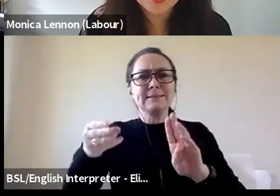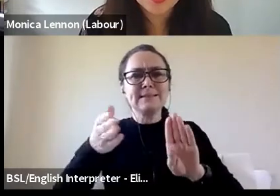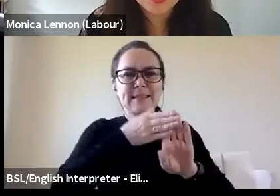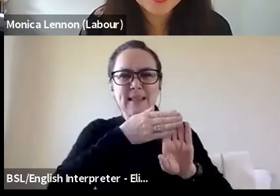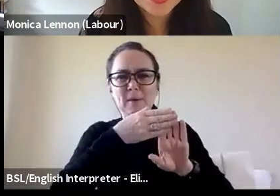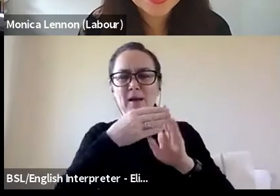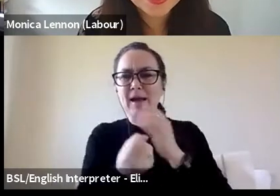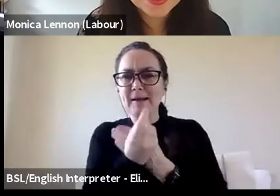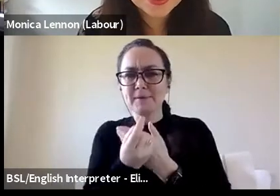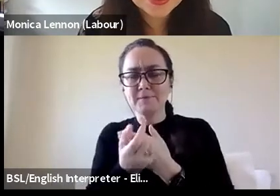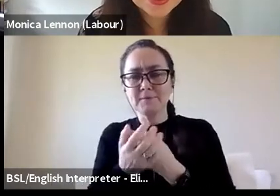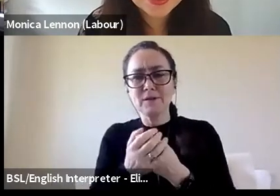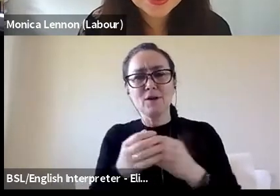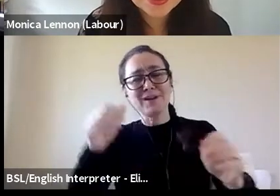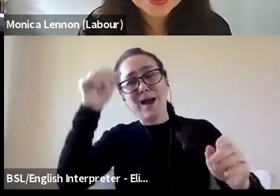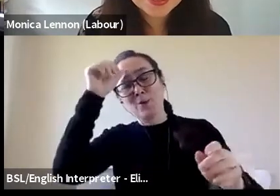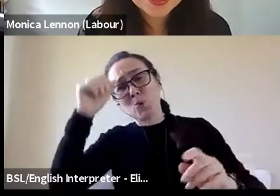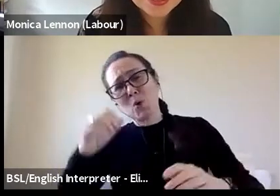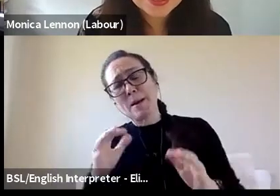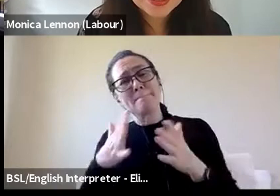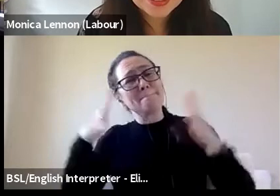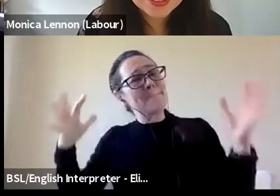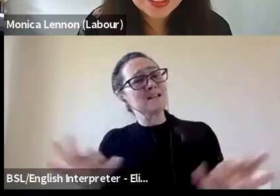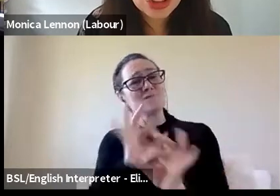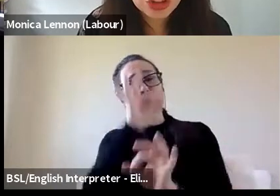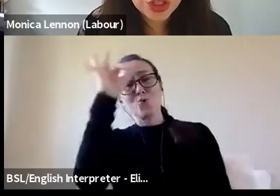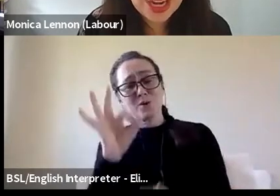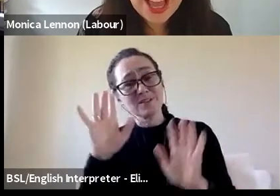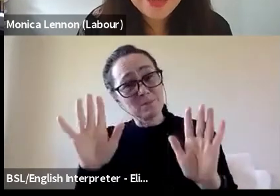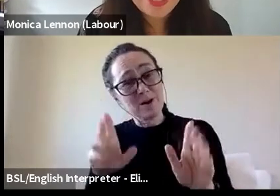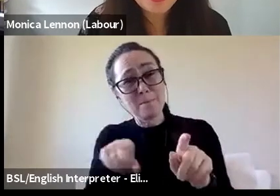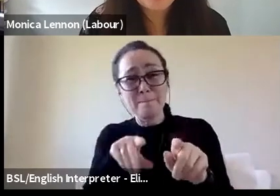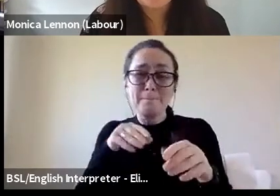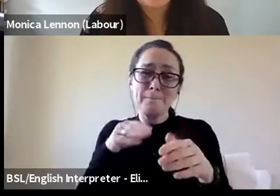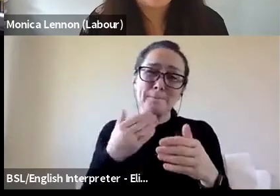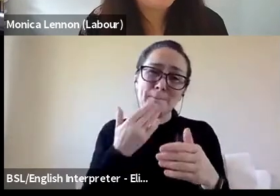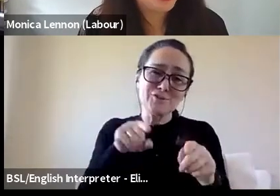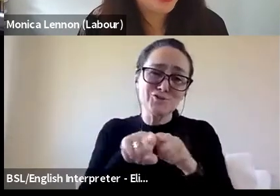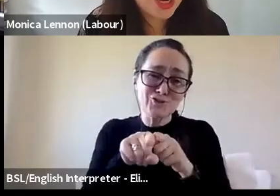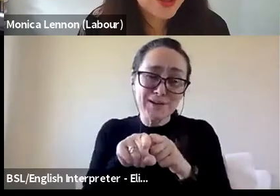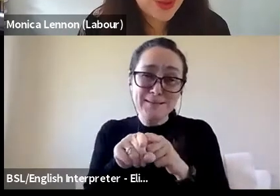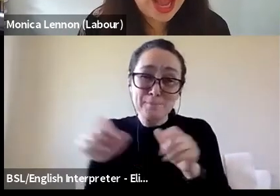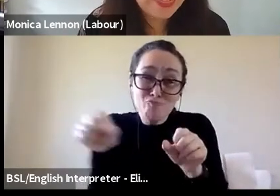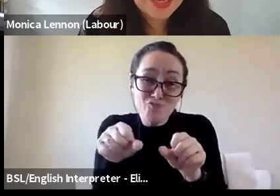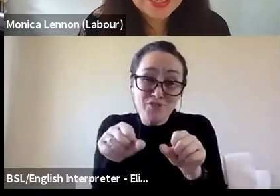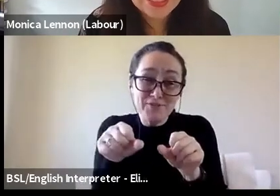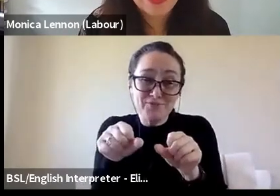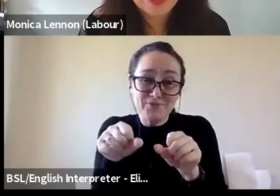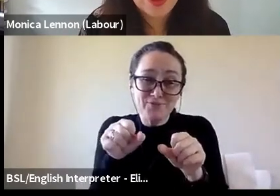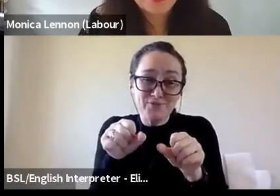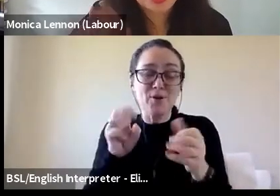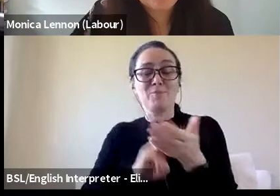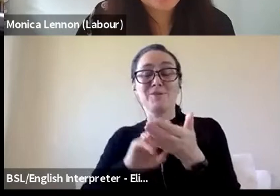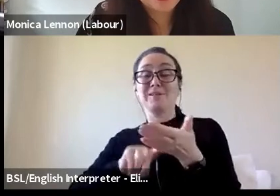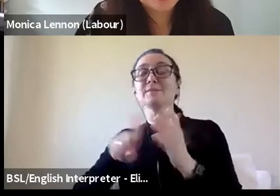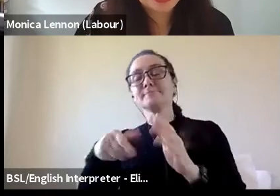to do this because these are huge questions, if you could make it tight. Sure. It's hard to do it justice in a few words, but I think if we